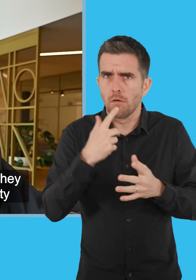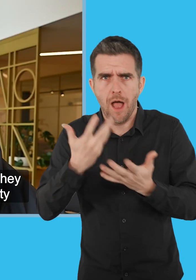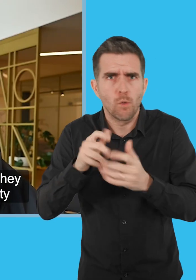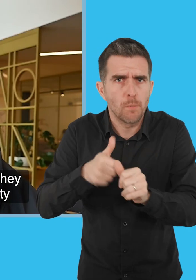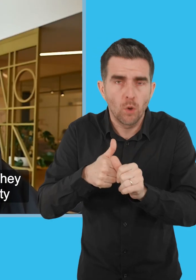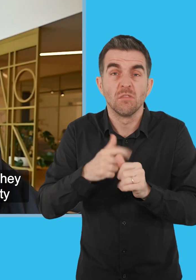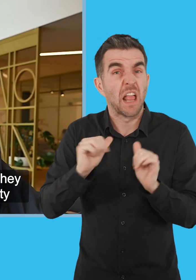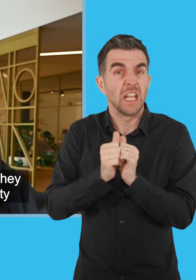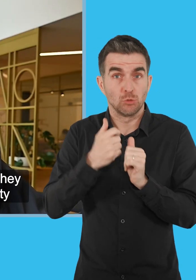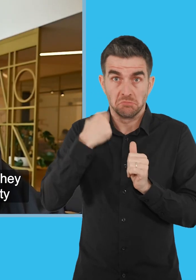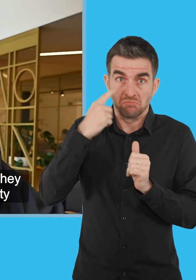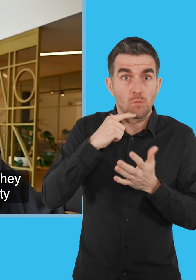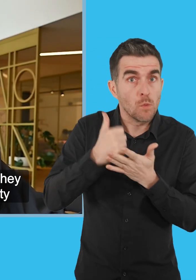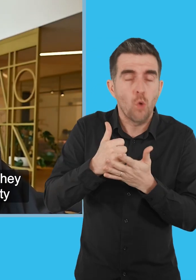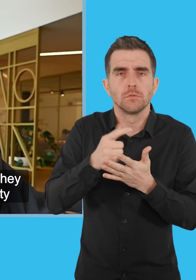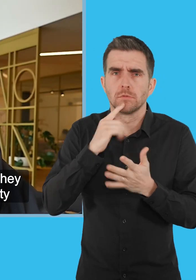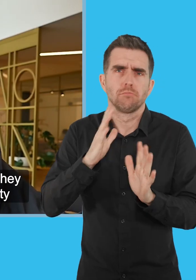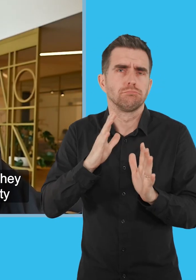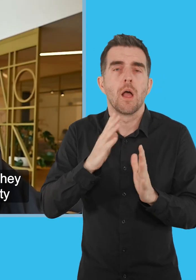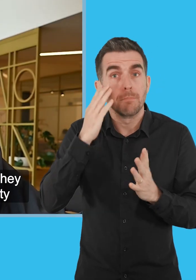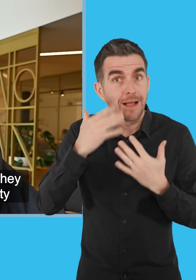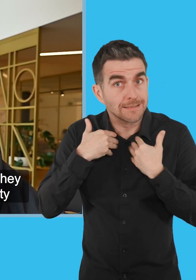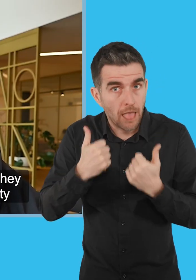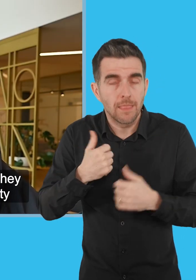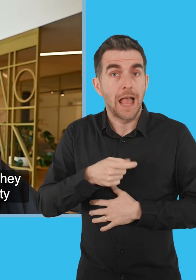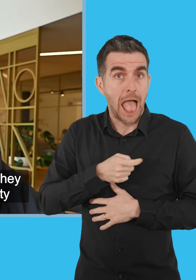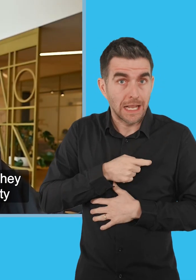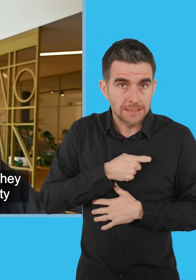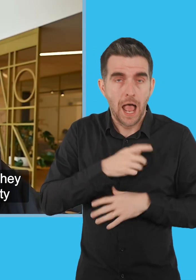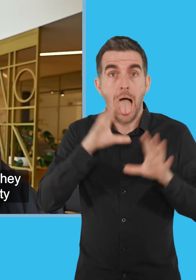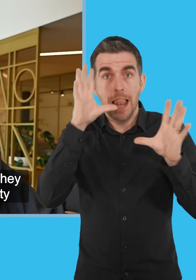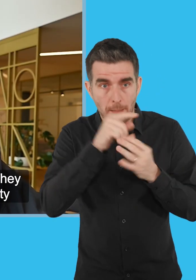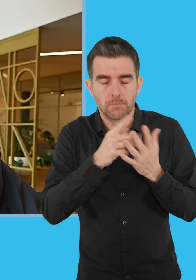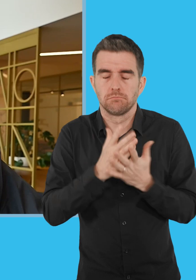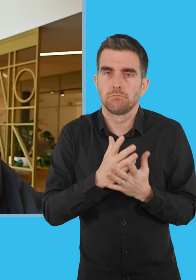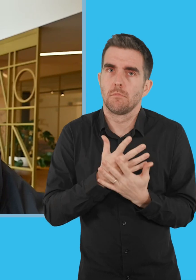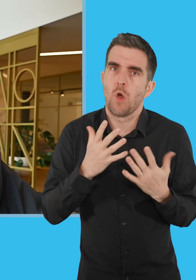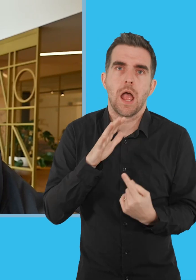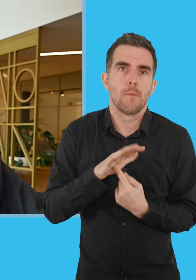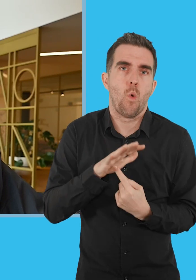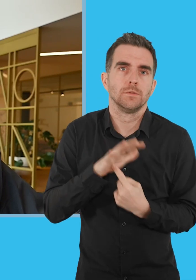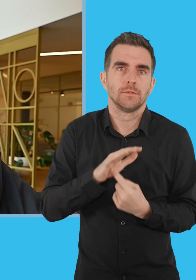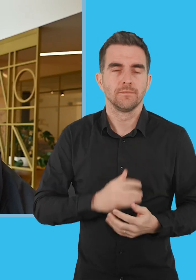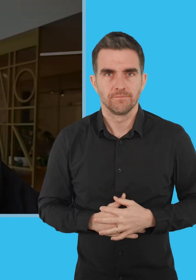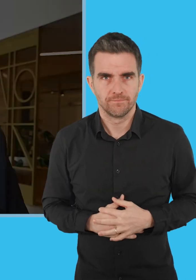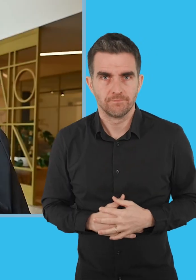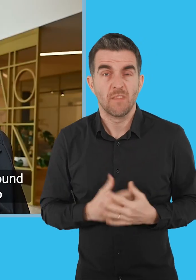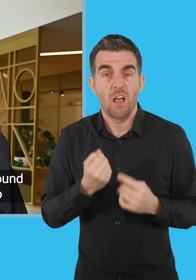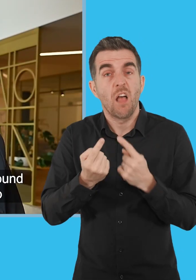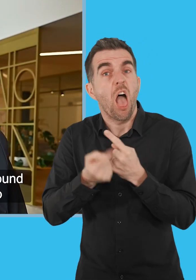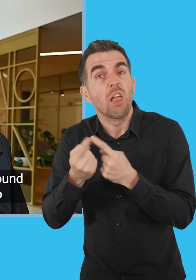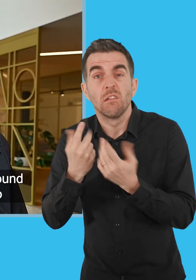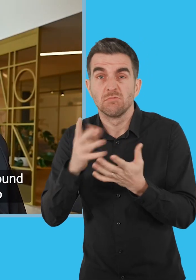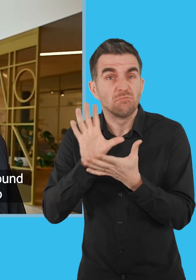People agreed with our suggested support offer. They highlighted that support for mental health, anxiety, and sleep were the most important. There